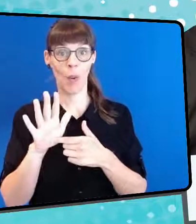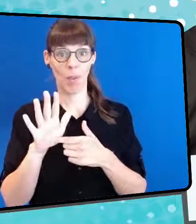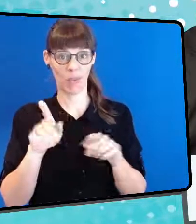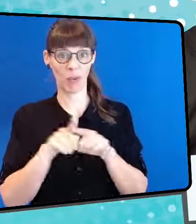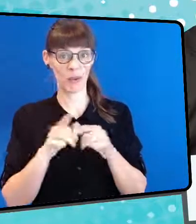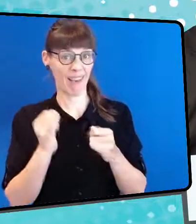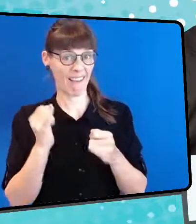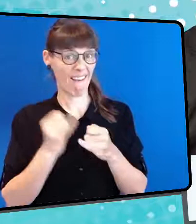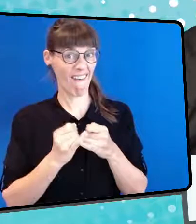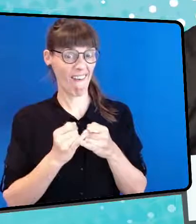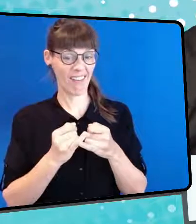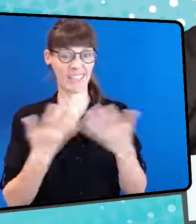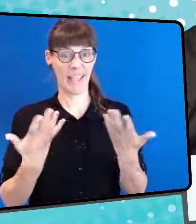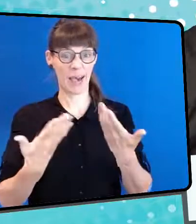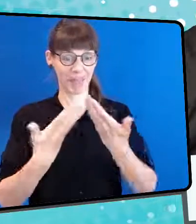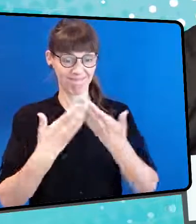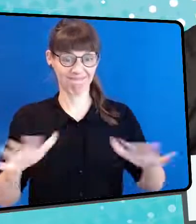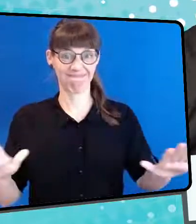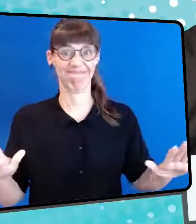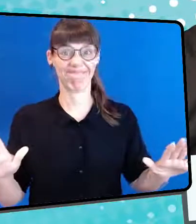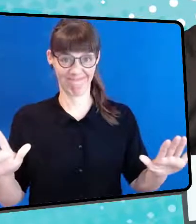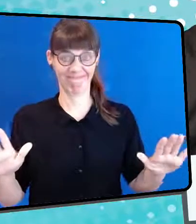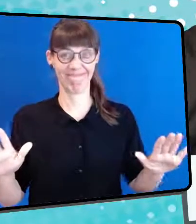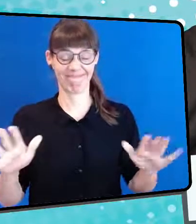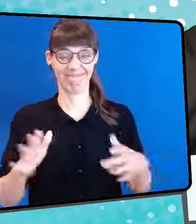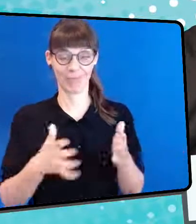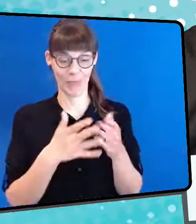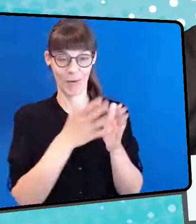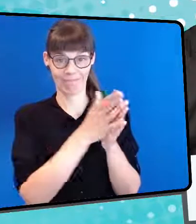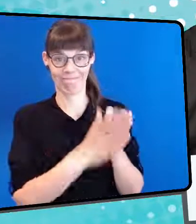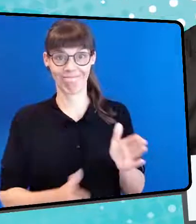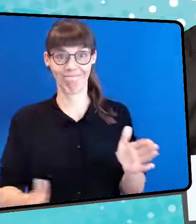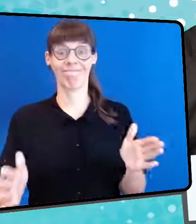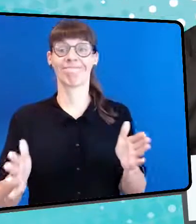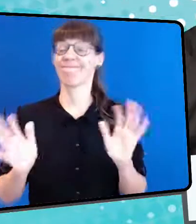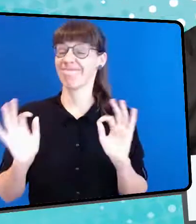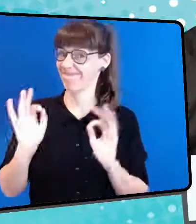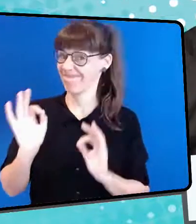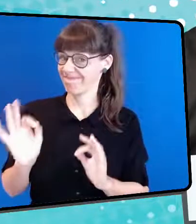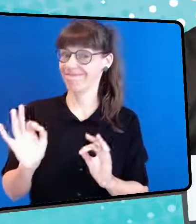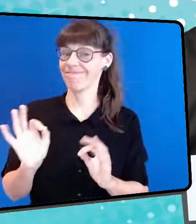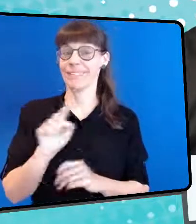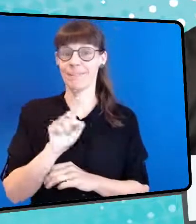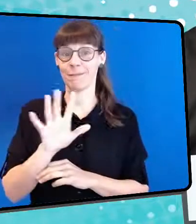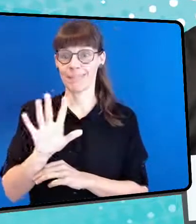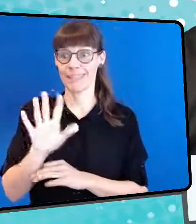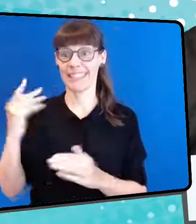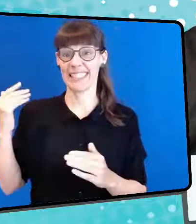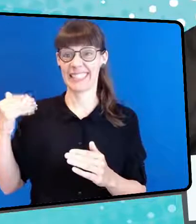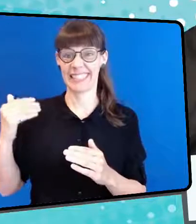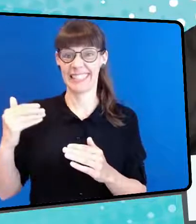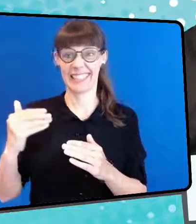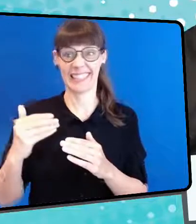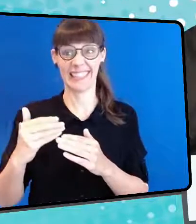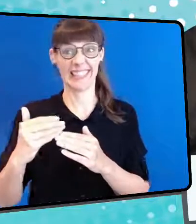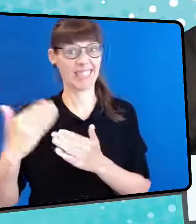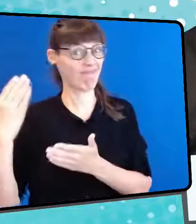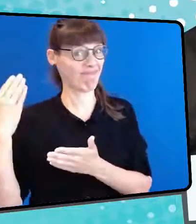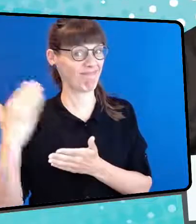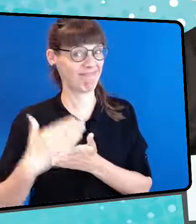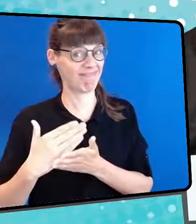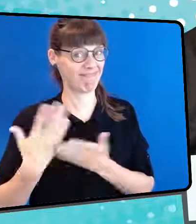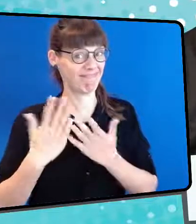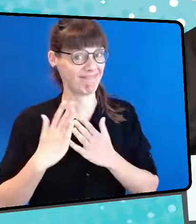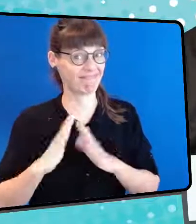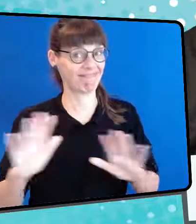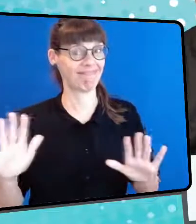finale. Yes, it is the 15th show, the final season, the final episode of the